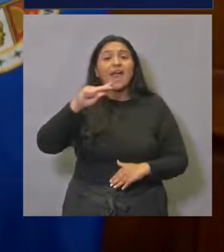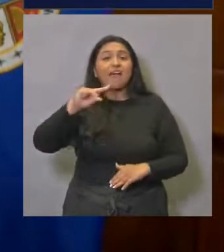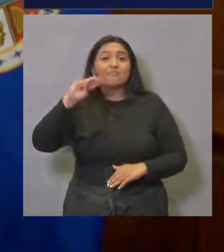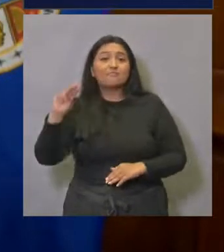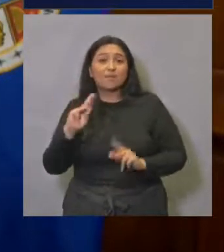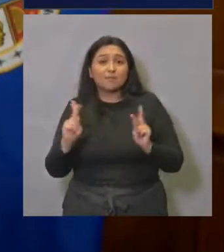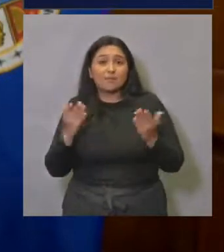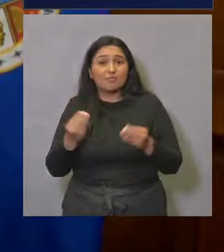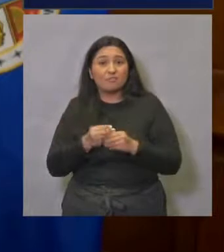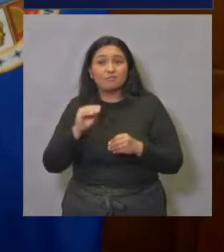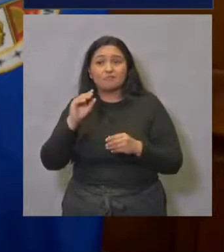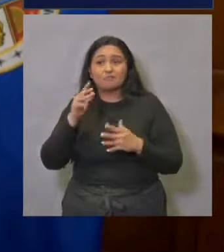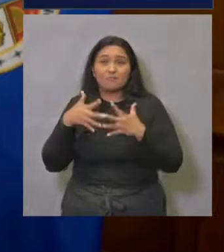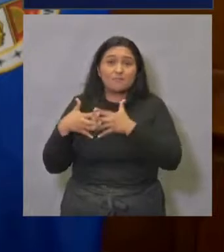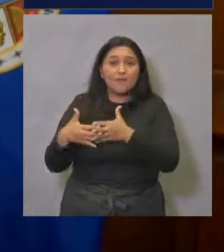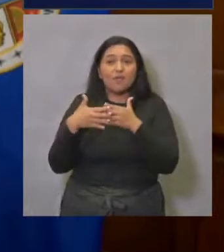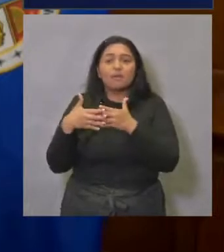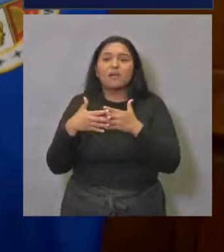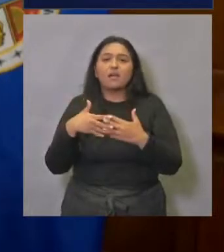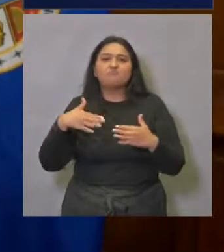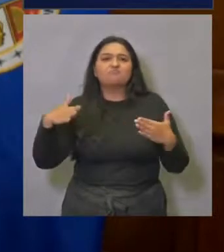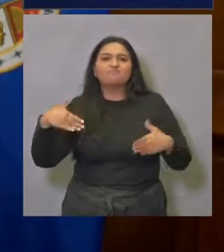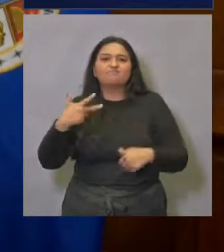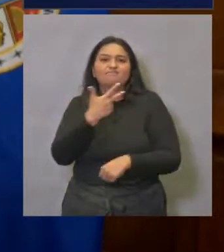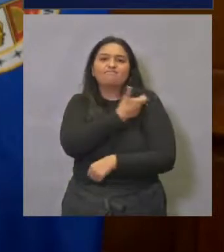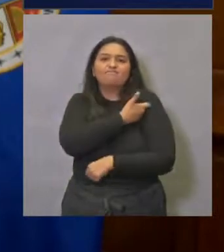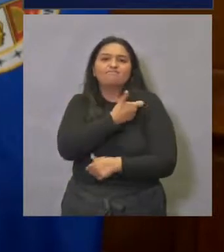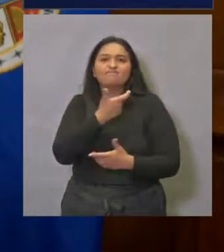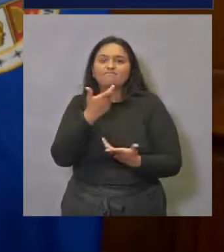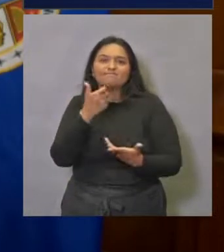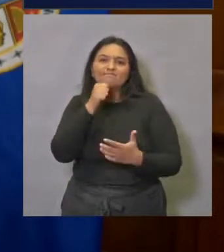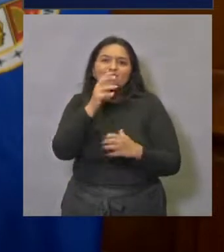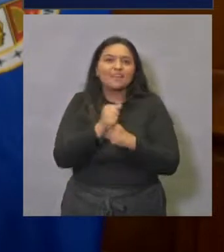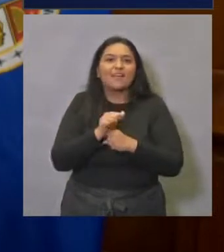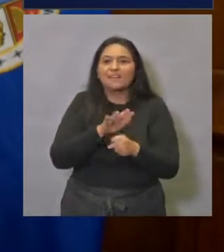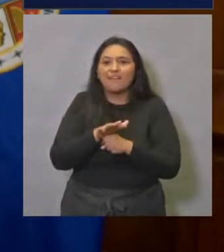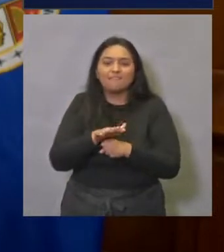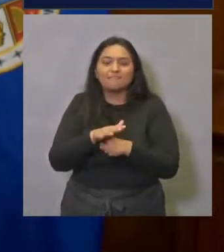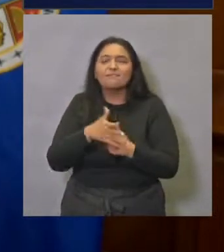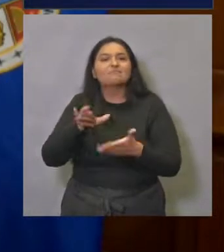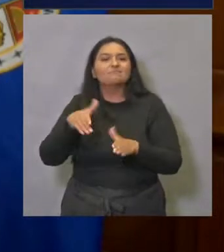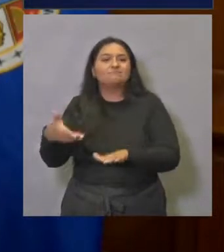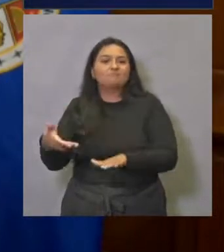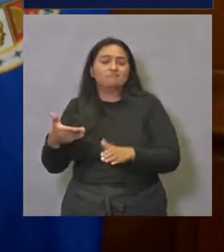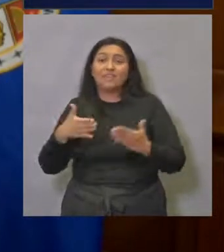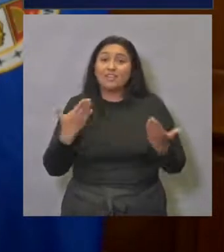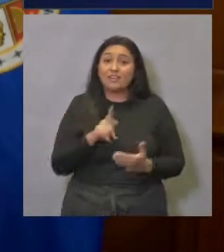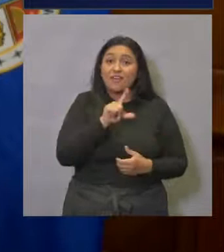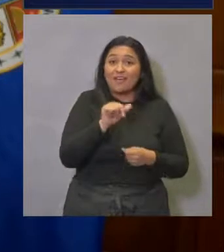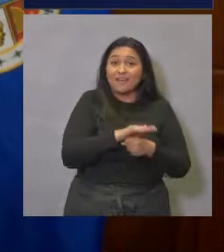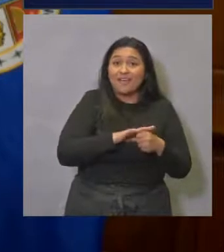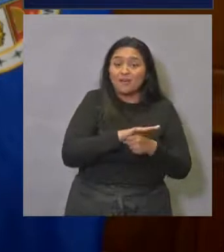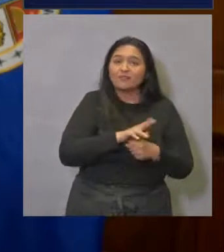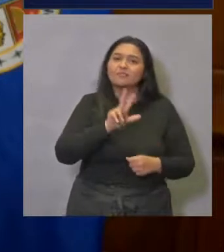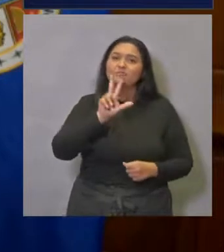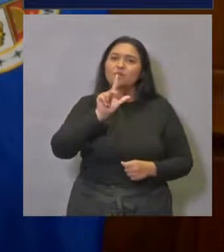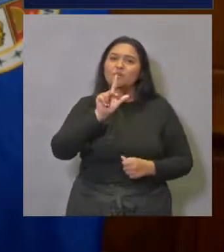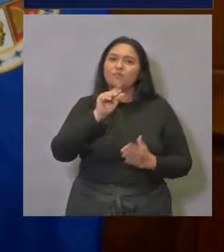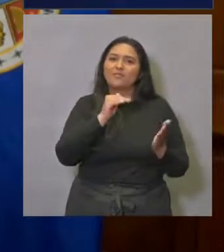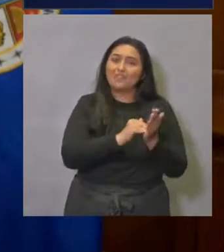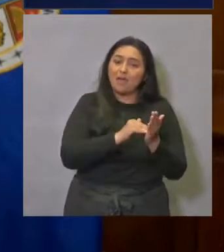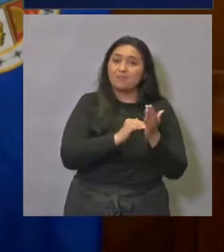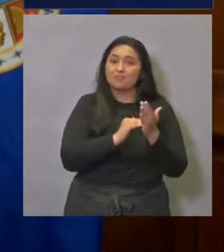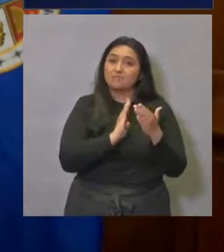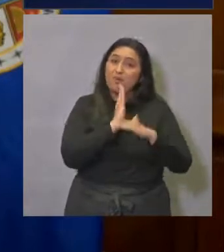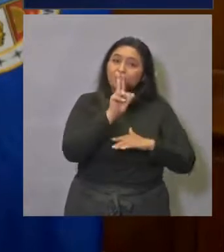this vaccine simply did not arrive in time. In LA County alone, over 23,000 residents lost their lives